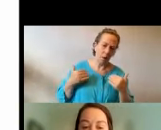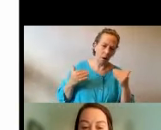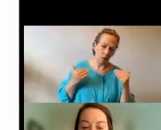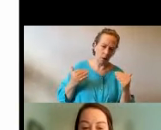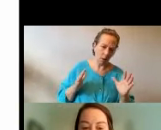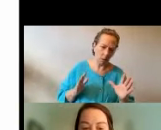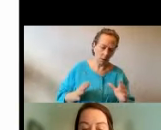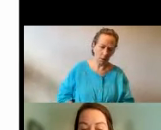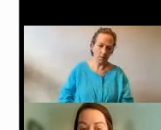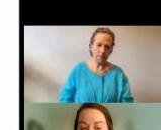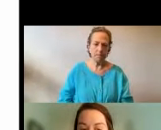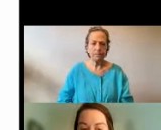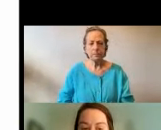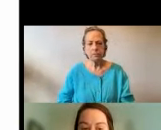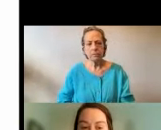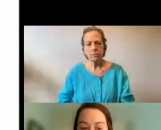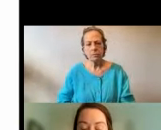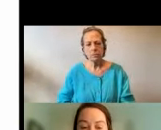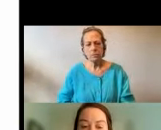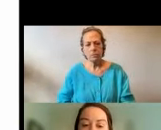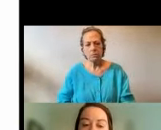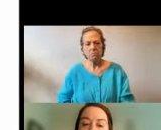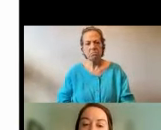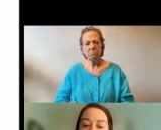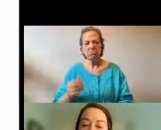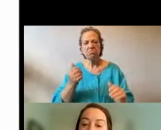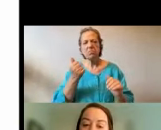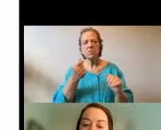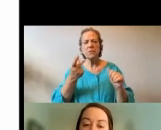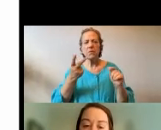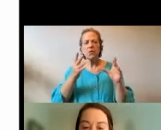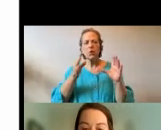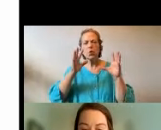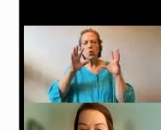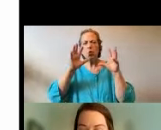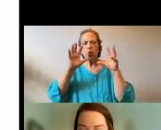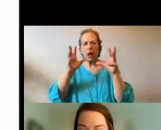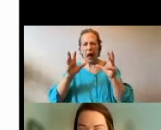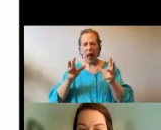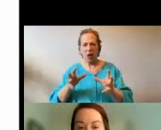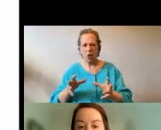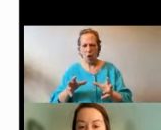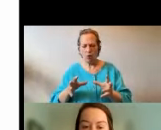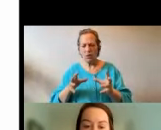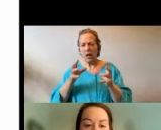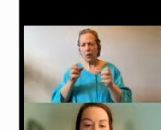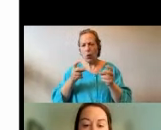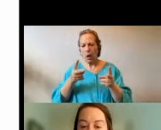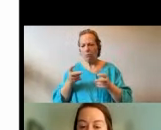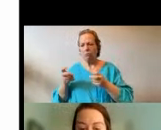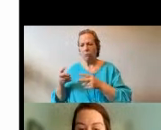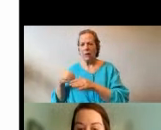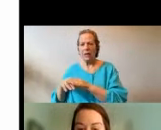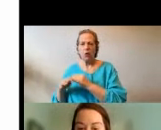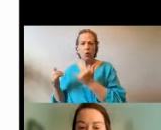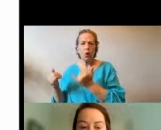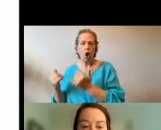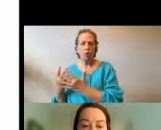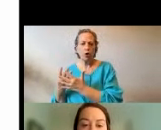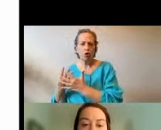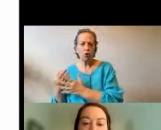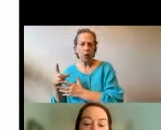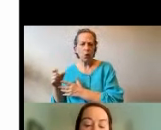questions in some different sort of bucketed categories that could be built into current screening tools. By all means, these can be